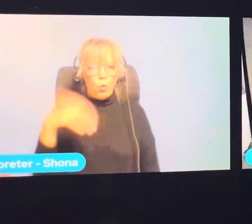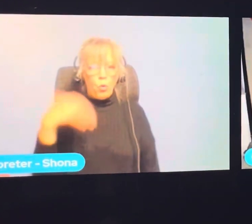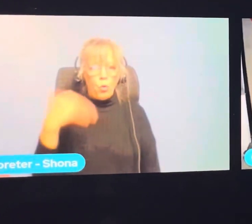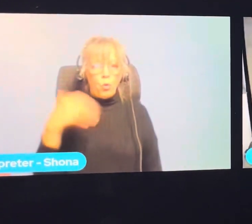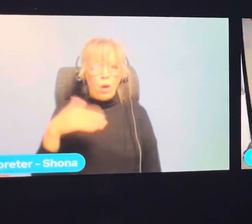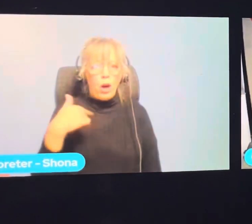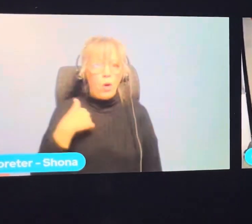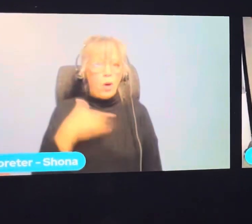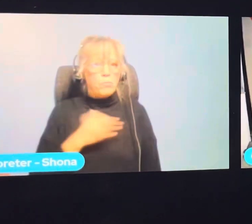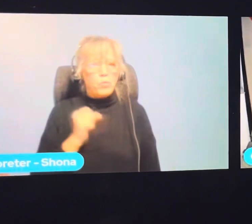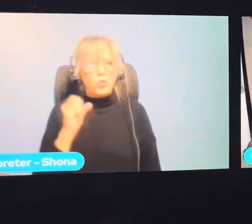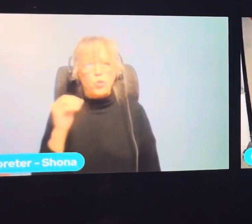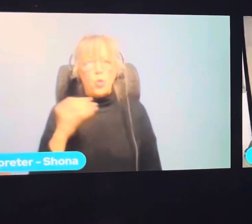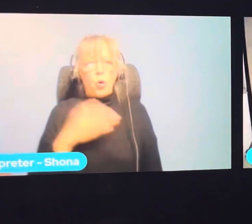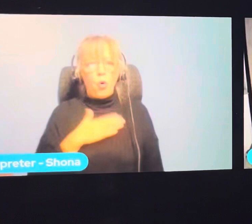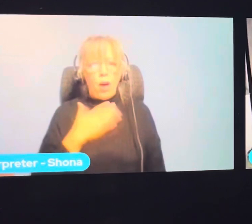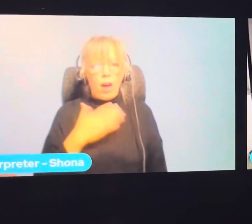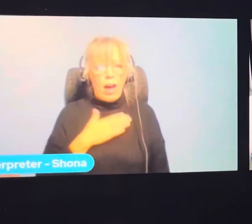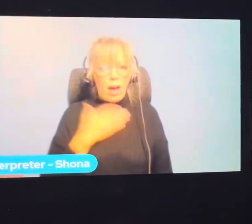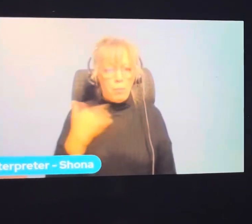grateful.